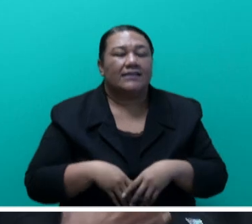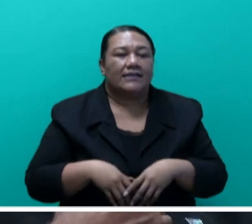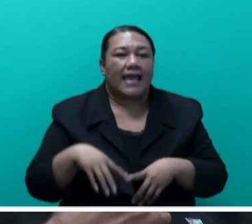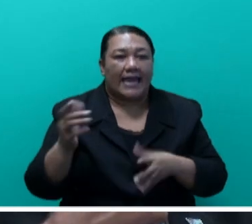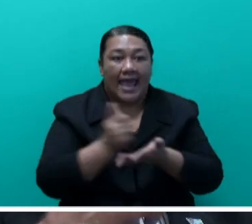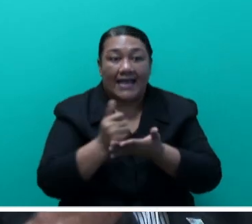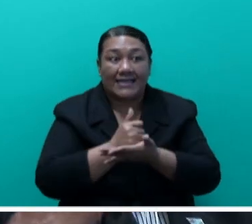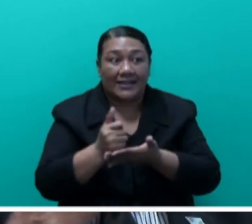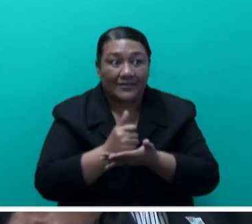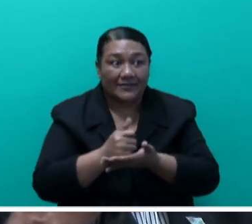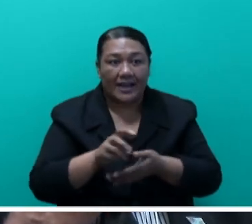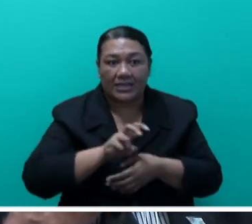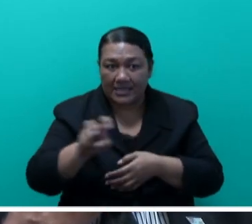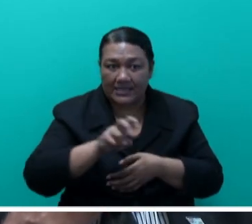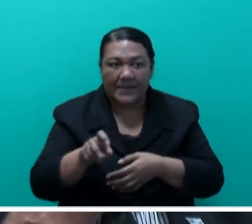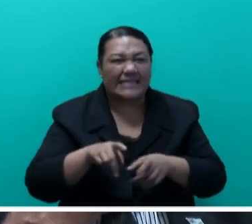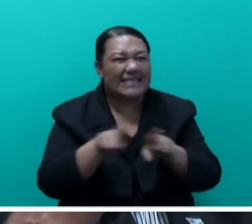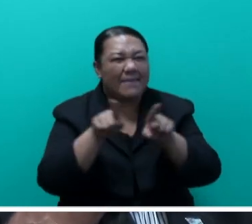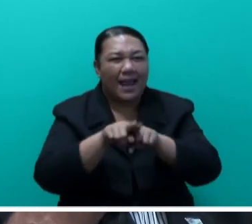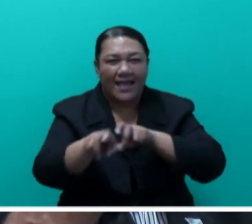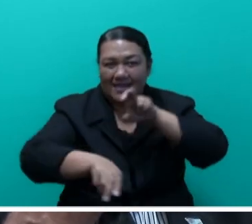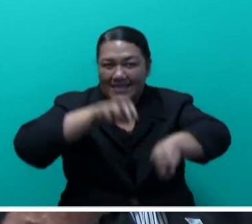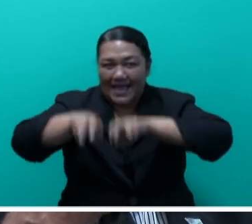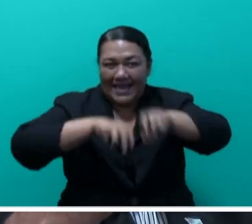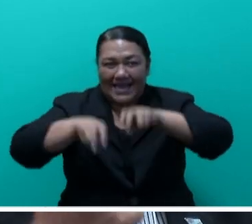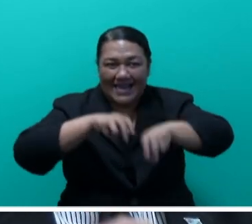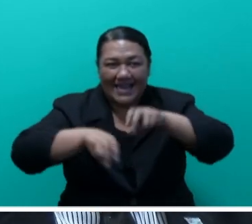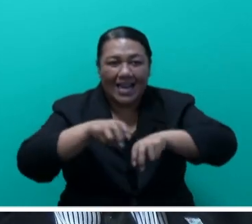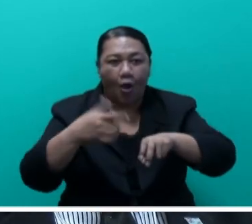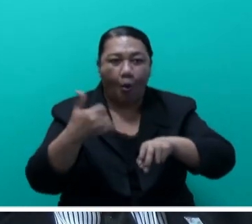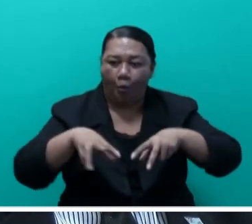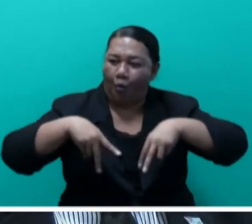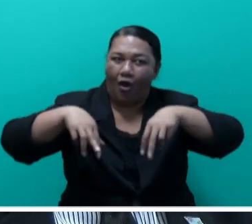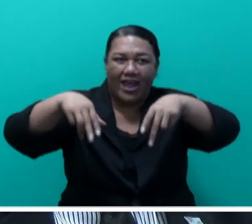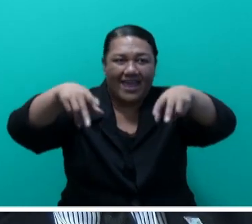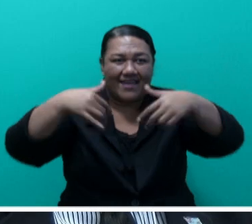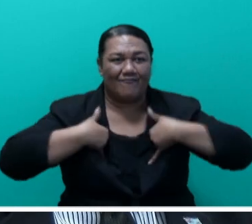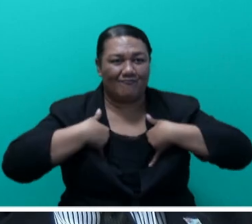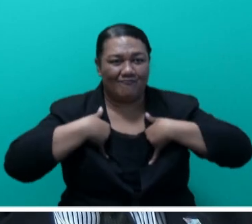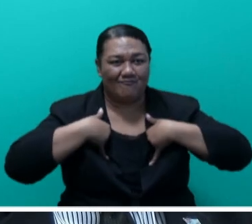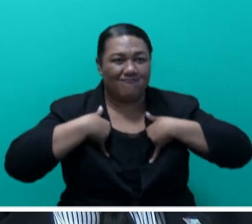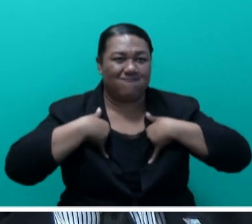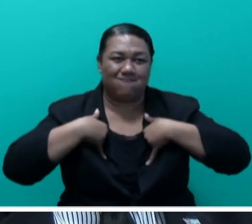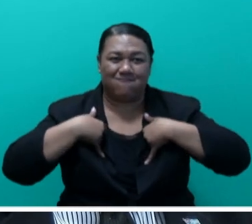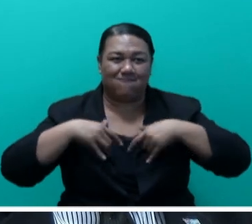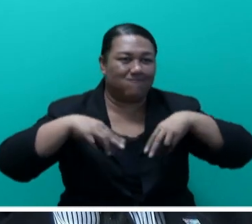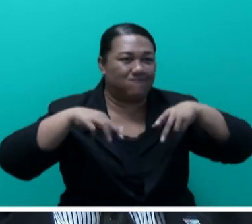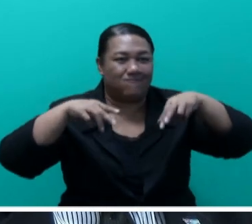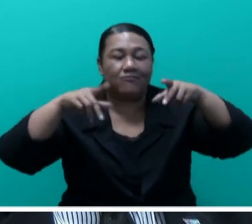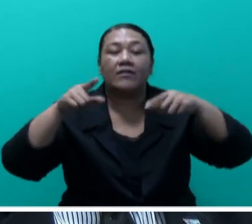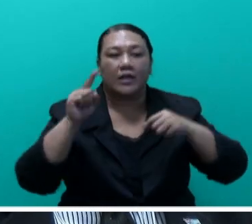transportation options like cycling and walking. By making it easier and more enjoyable for people to be